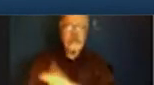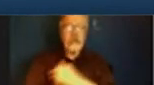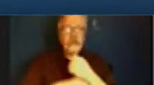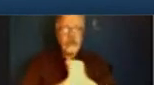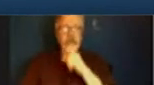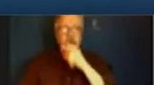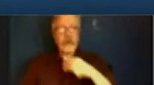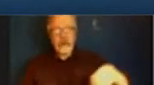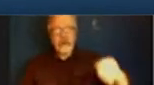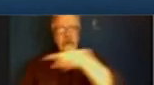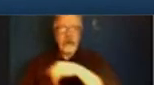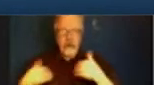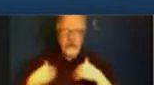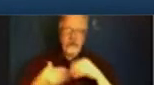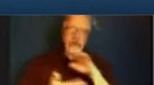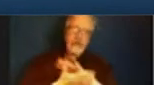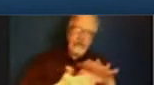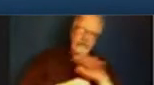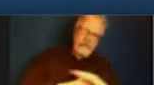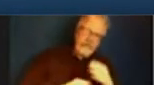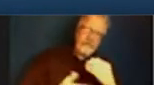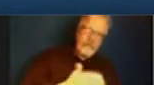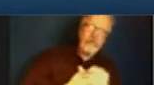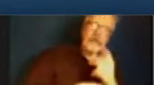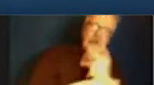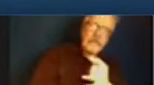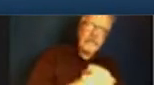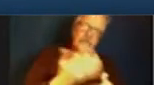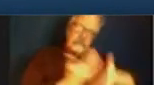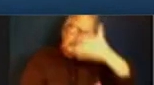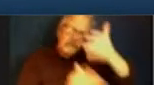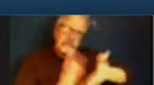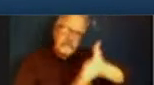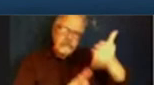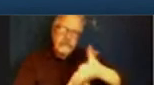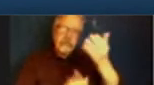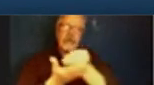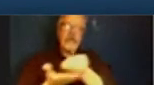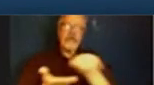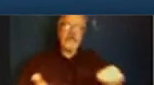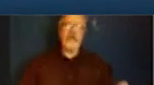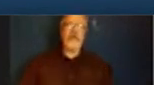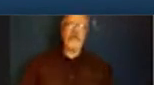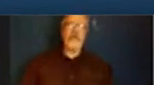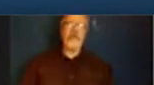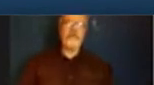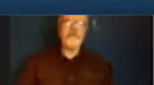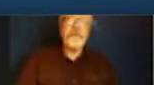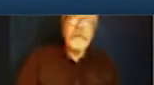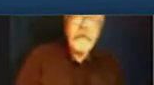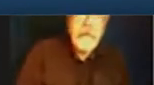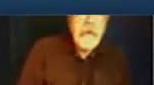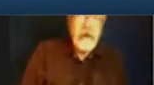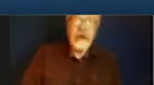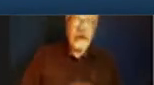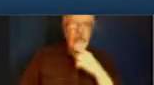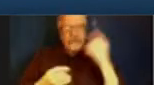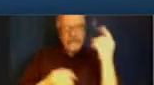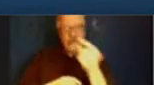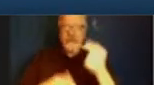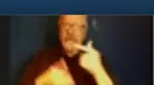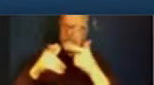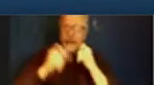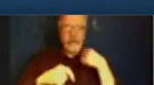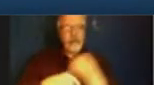a legitimate issue. We're working as fast as we can to help out. And I hope legislators will adopt my budget so that we